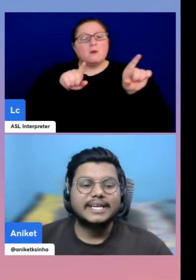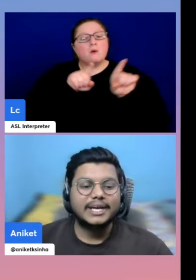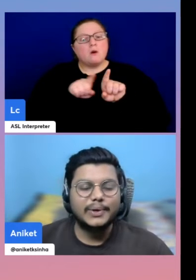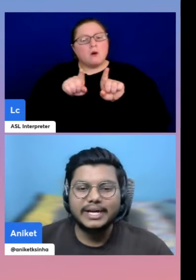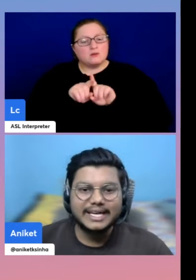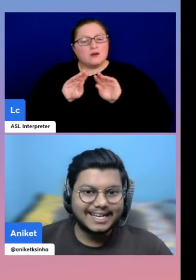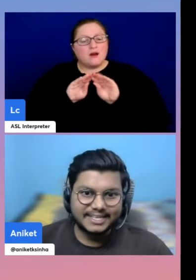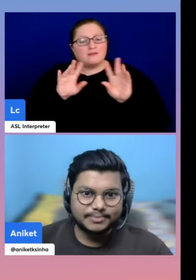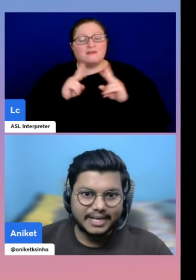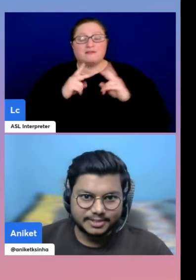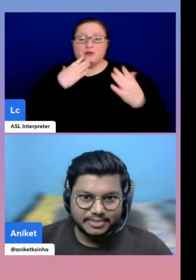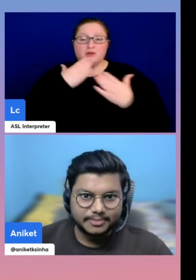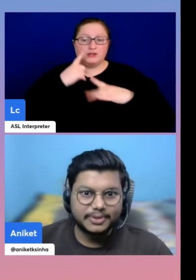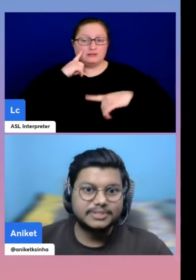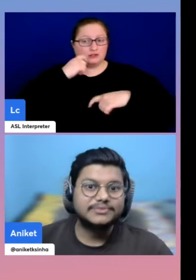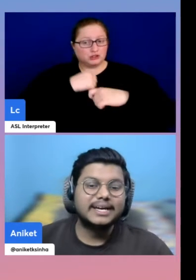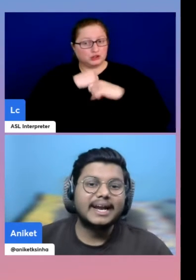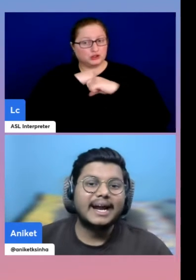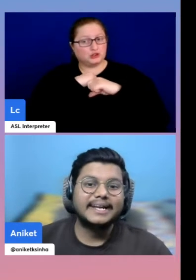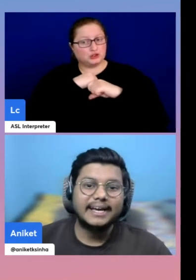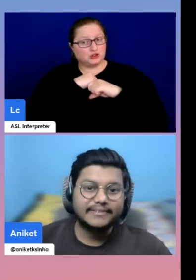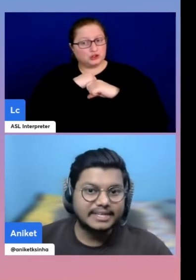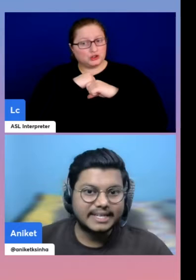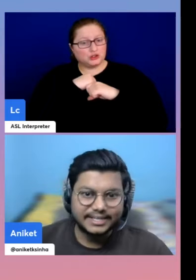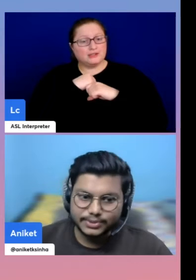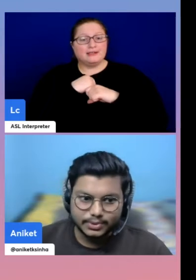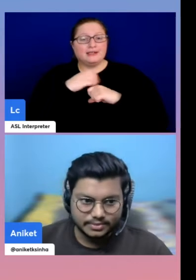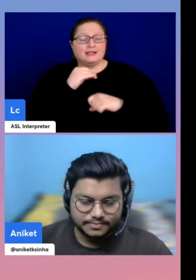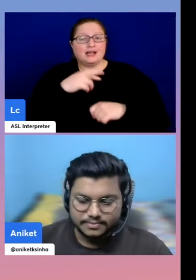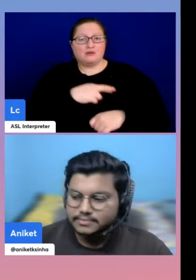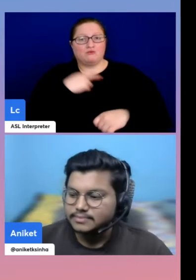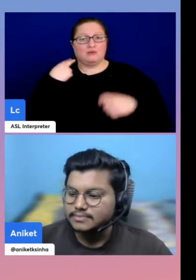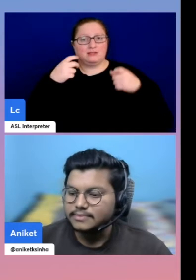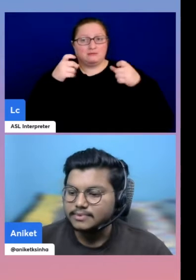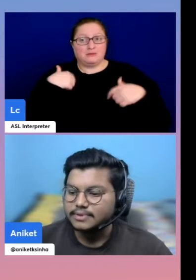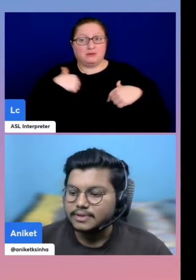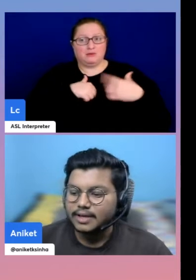for security and risk management because we are adding everything as code.